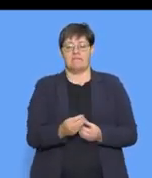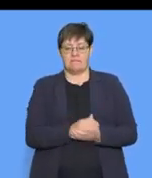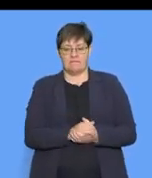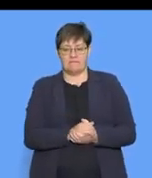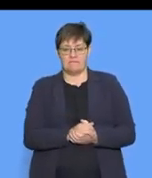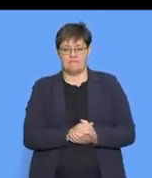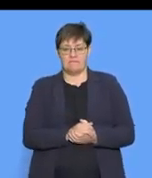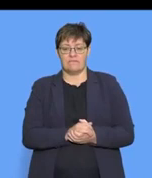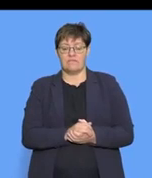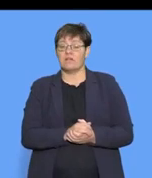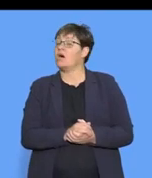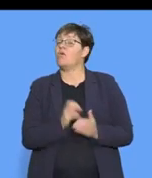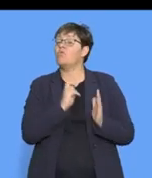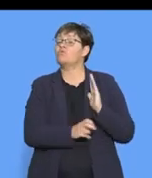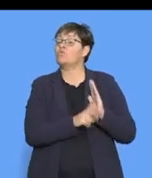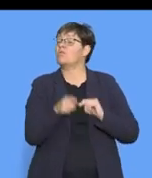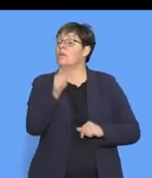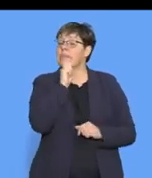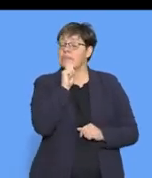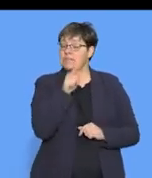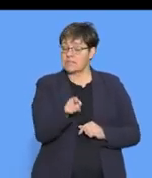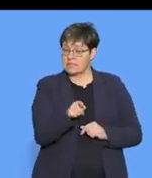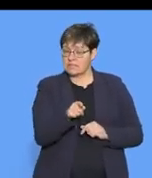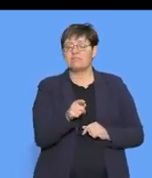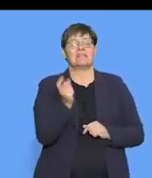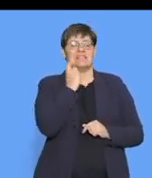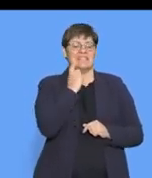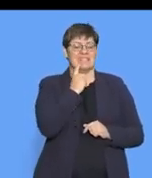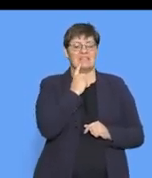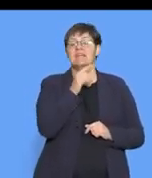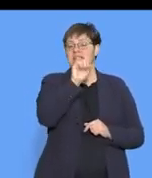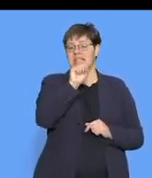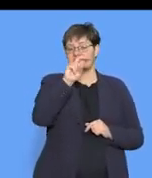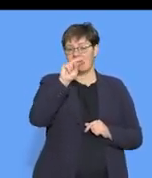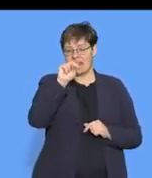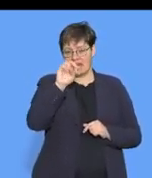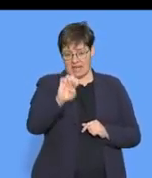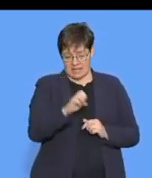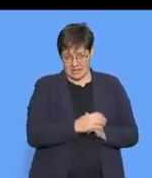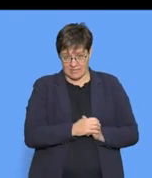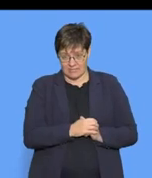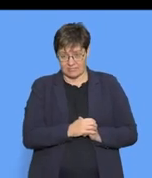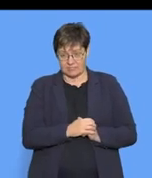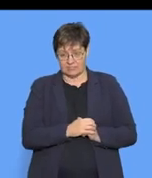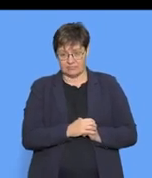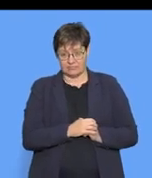angles inside. So which rule will we use here? Easy, we're going to be using the sine